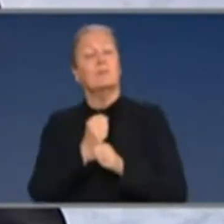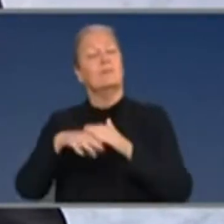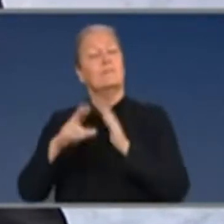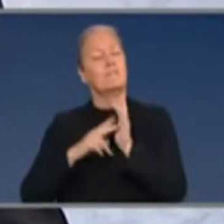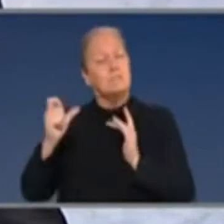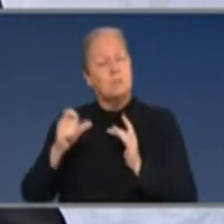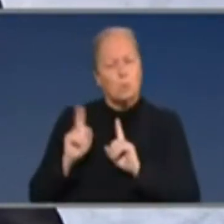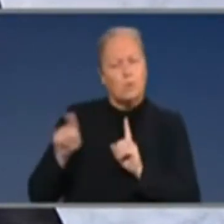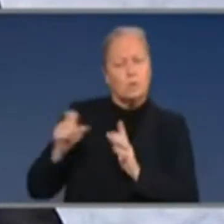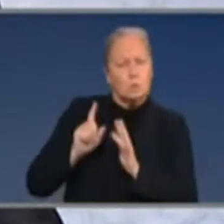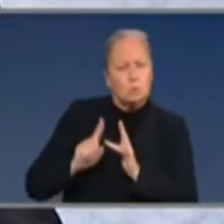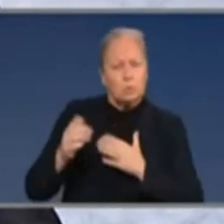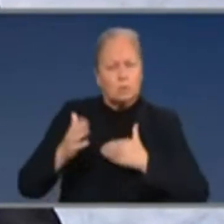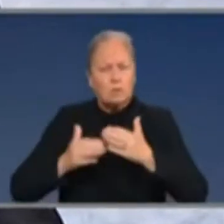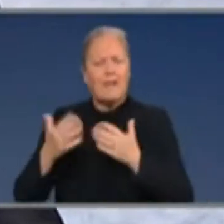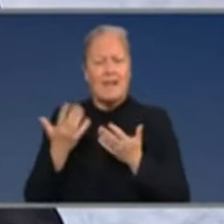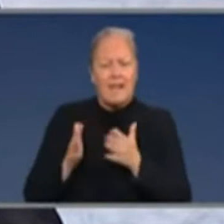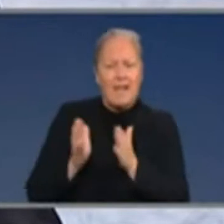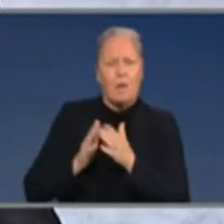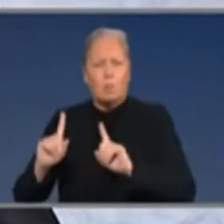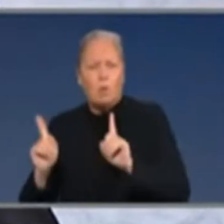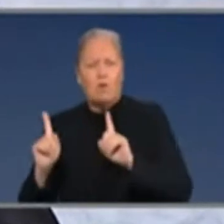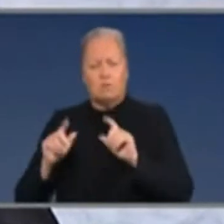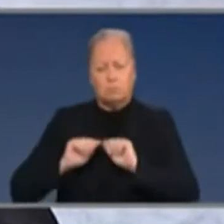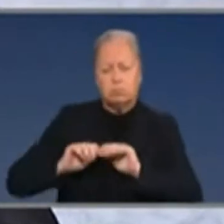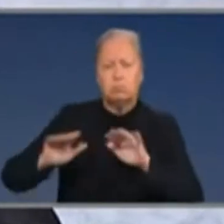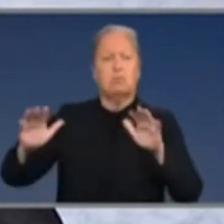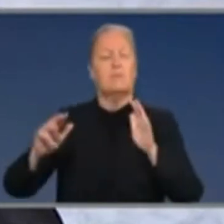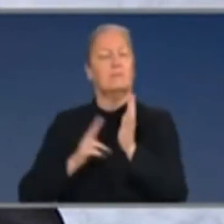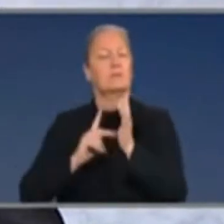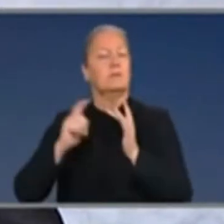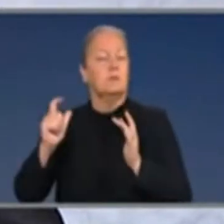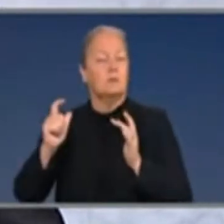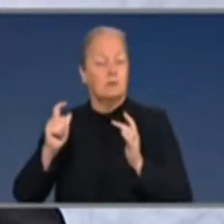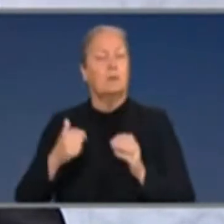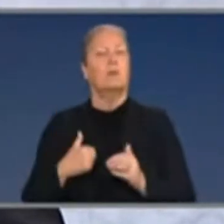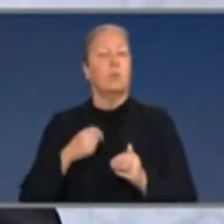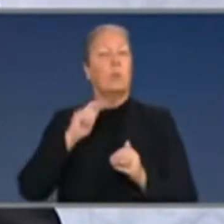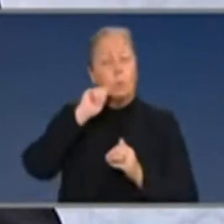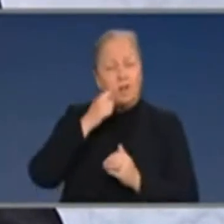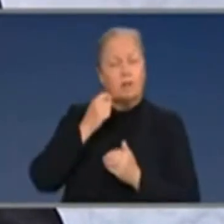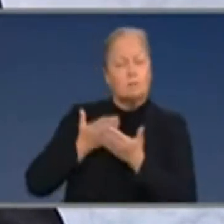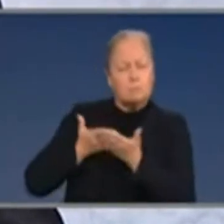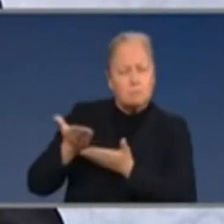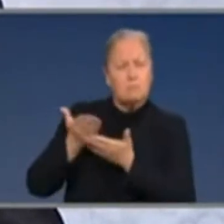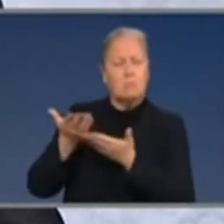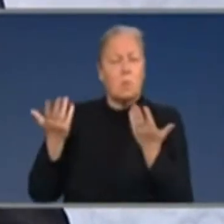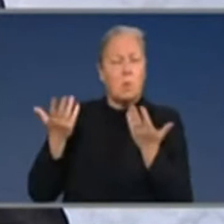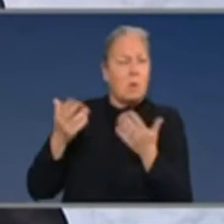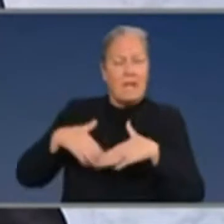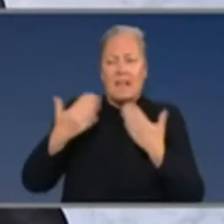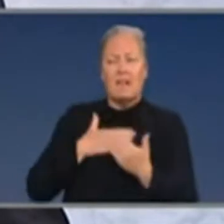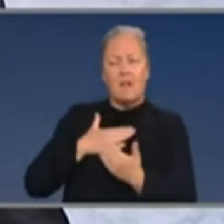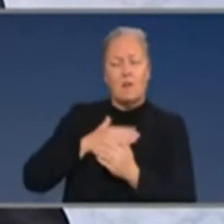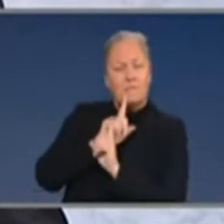about the rate of transmission that is occurring in Victoria, and we will be sharing with the Victorian Government any further advice that we